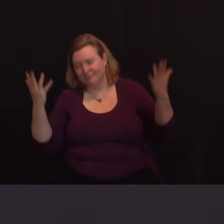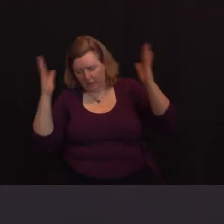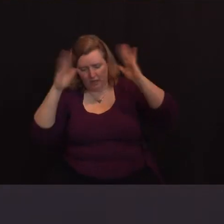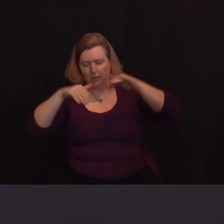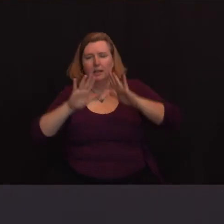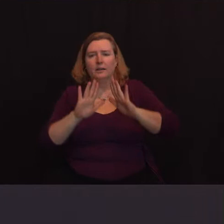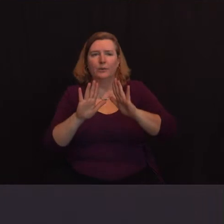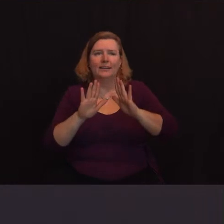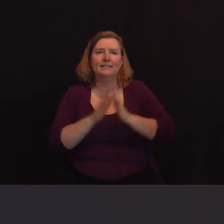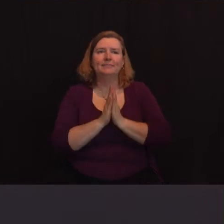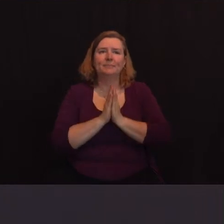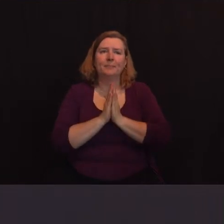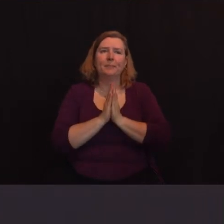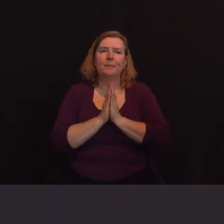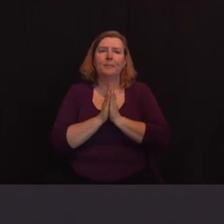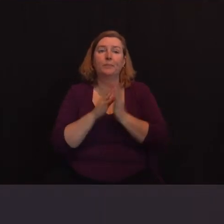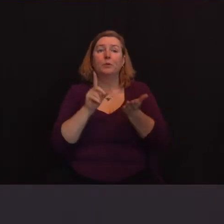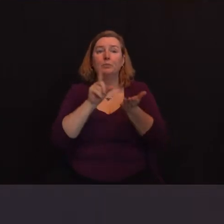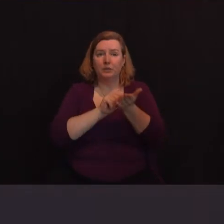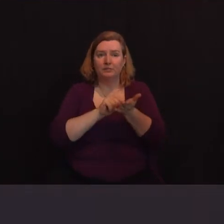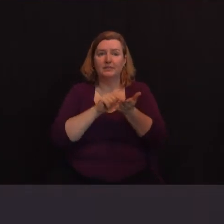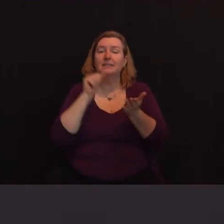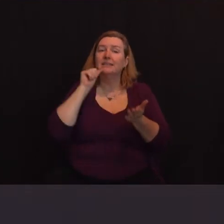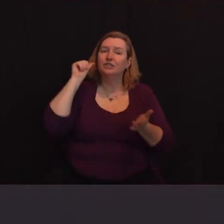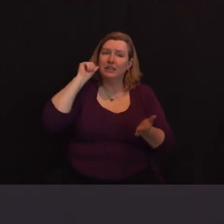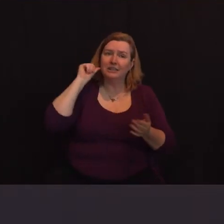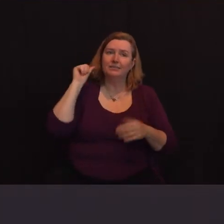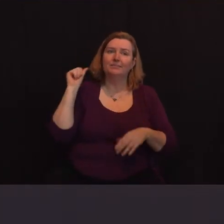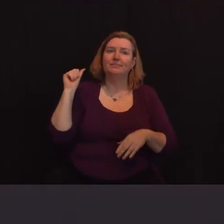live yesterday. It's on the Department of Health website.